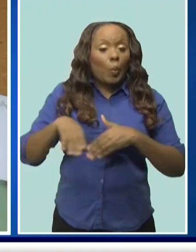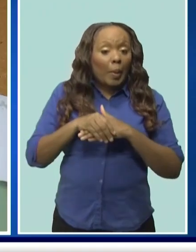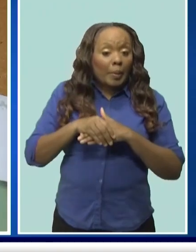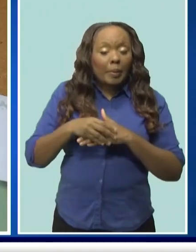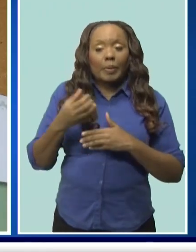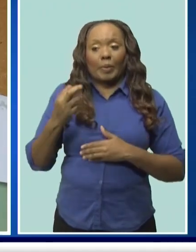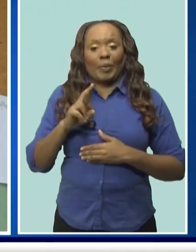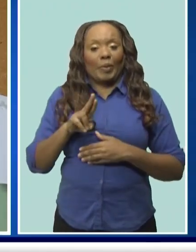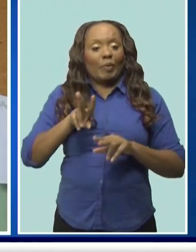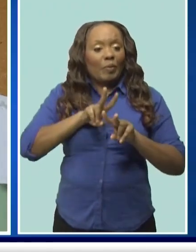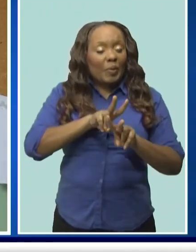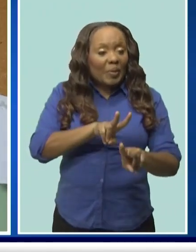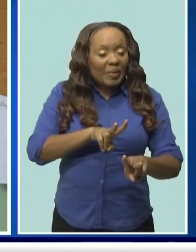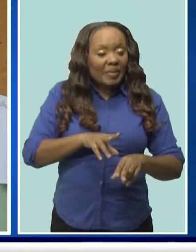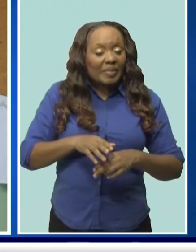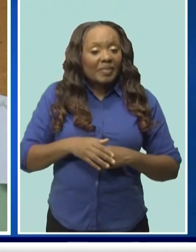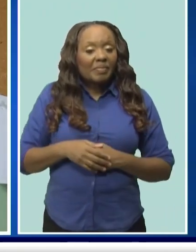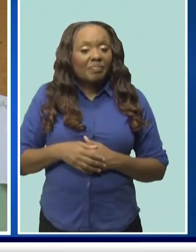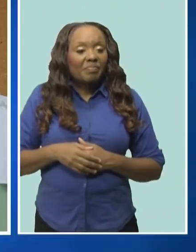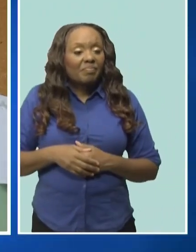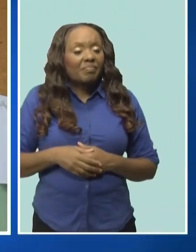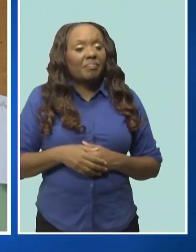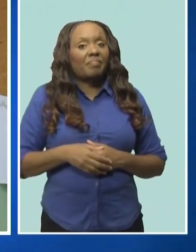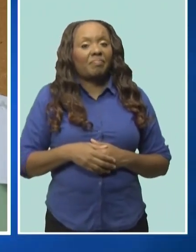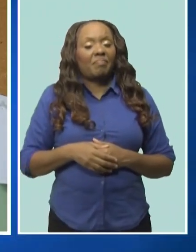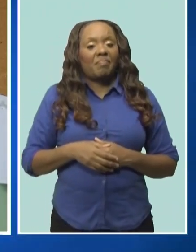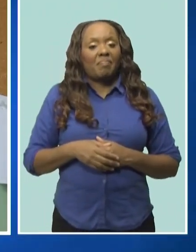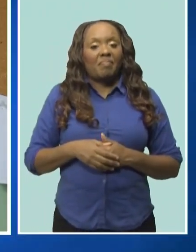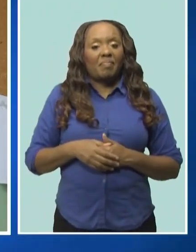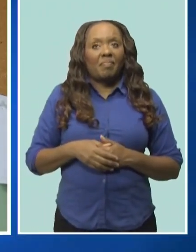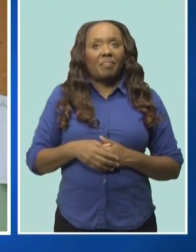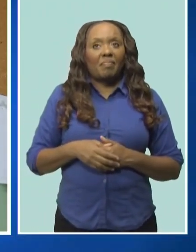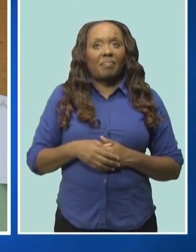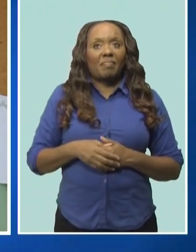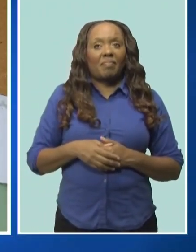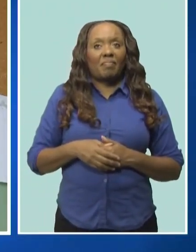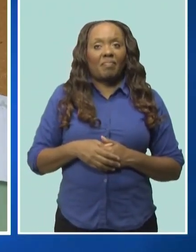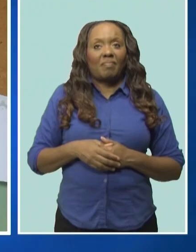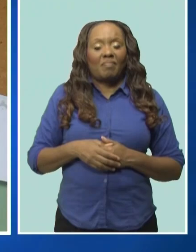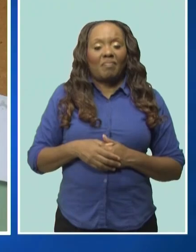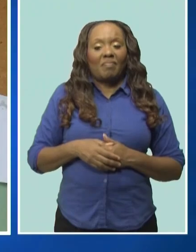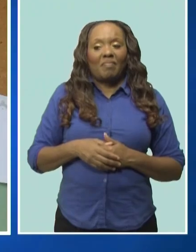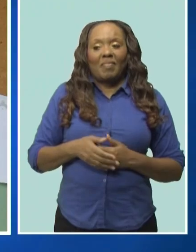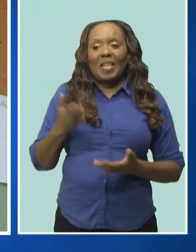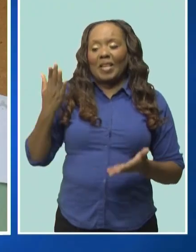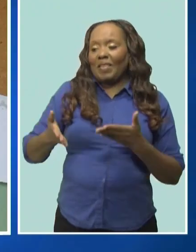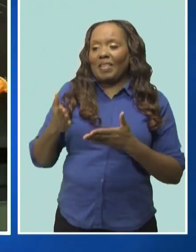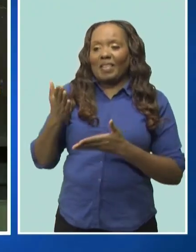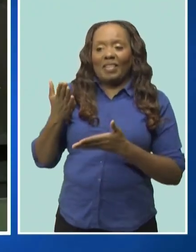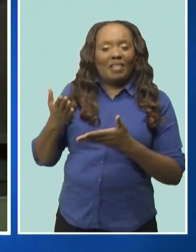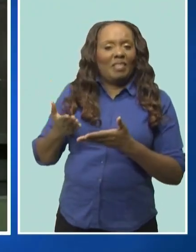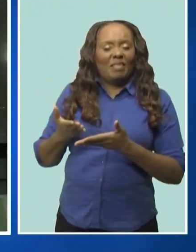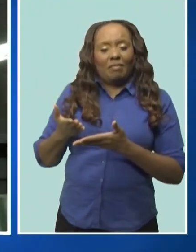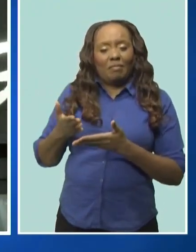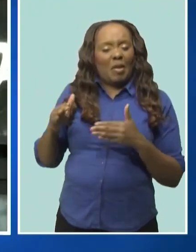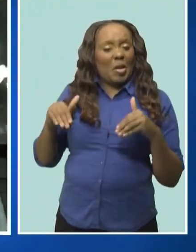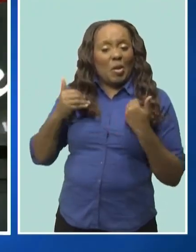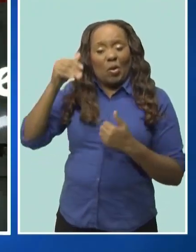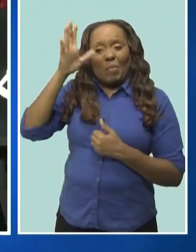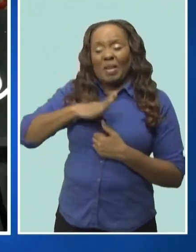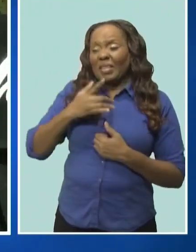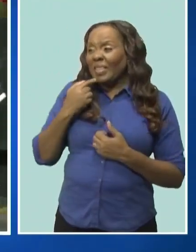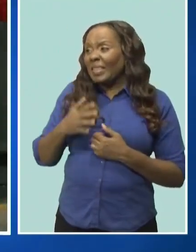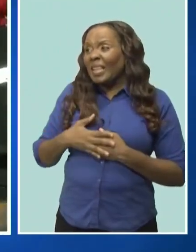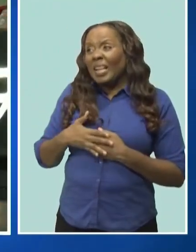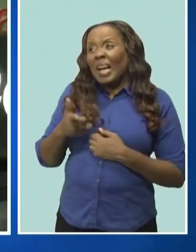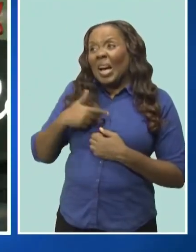say, I made a mistake, I'm in the doghouse, I need